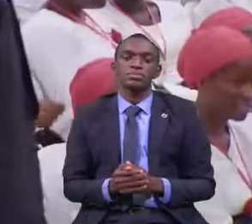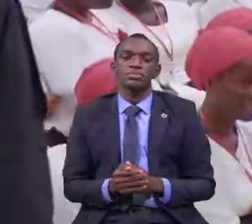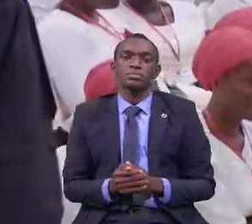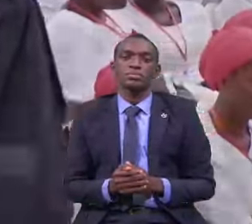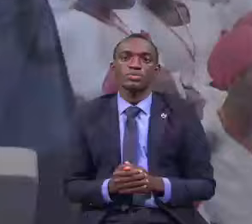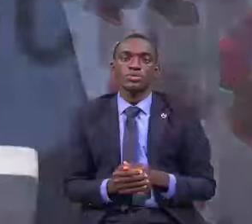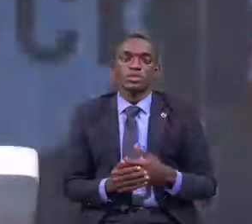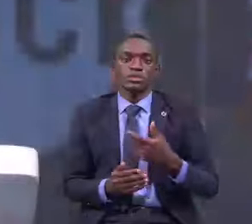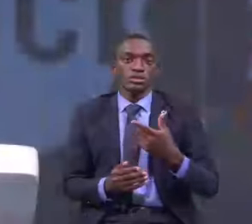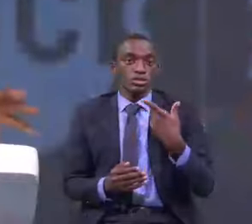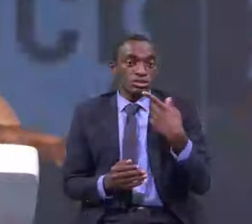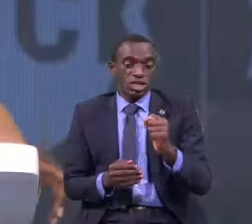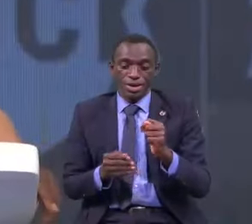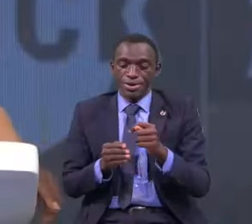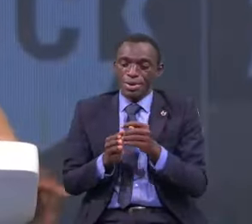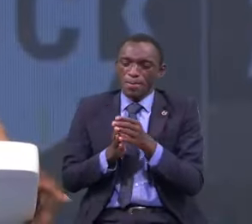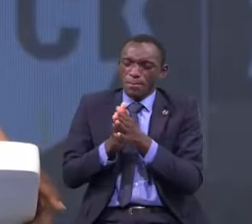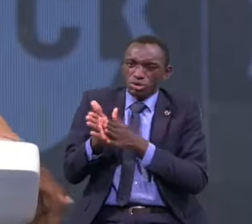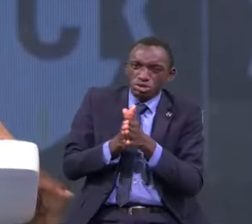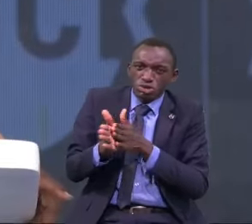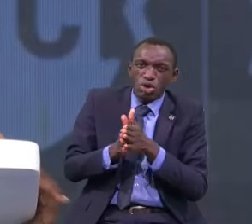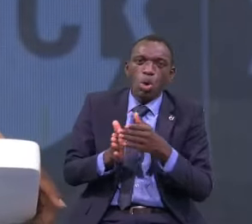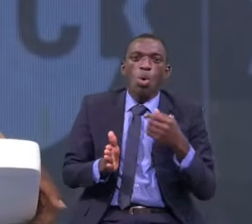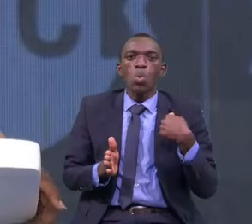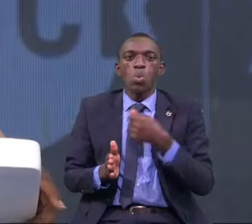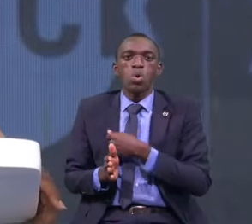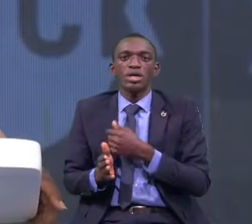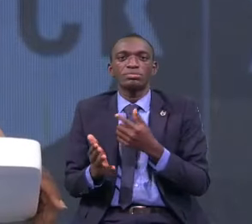The pursuit we ought to have.